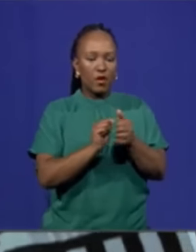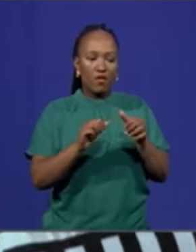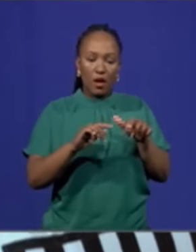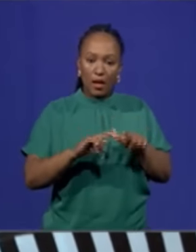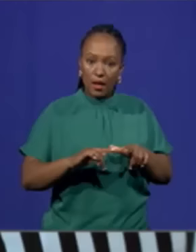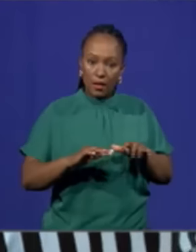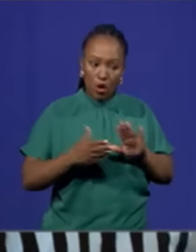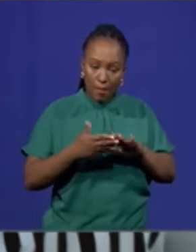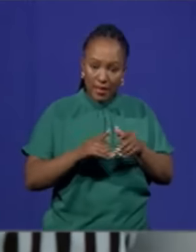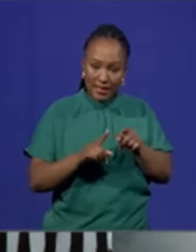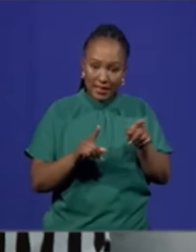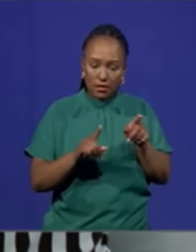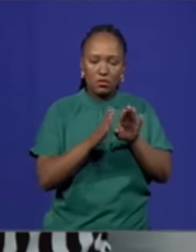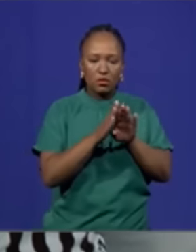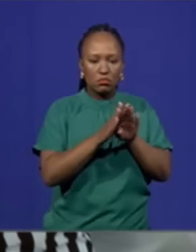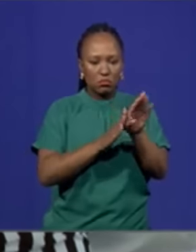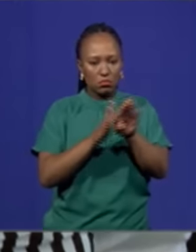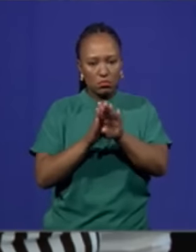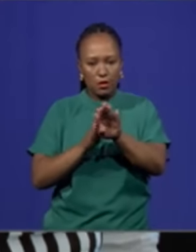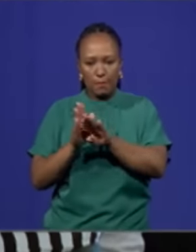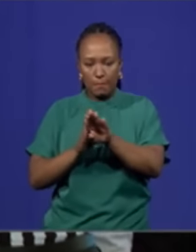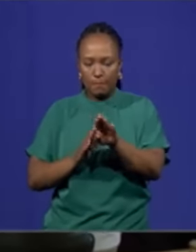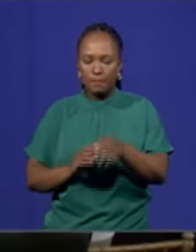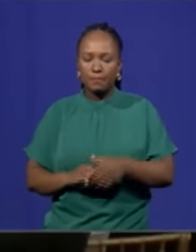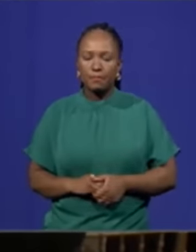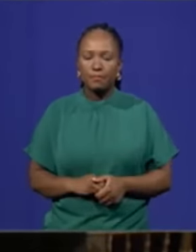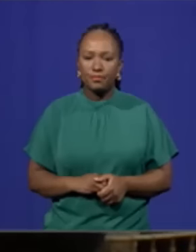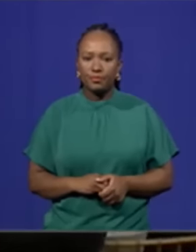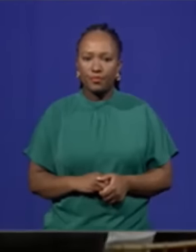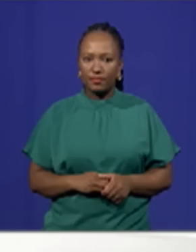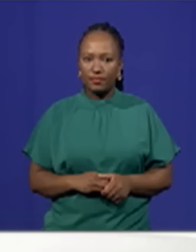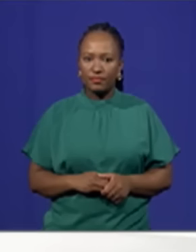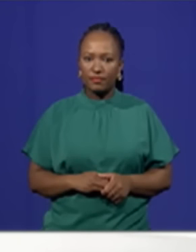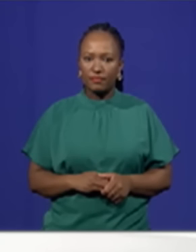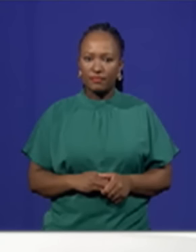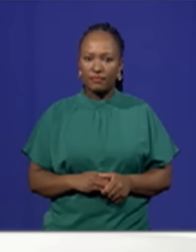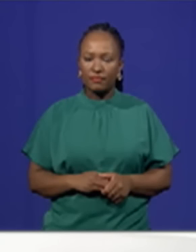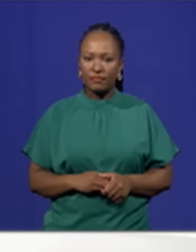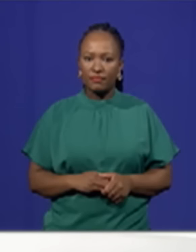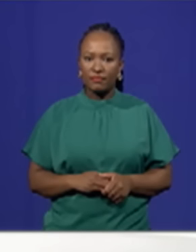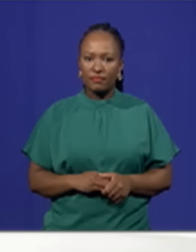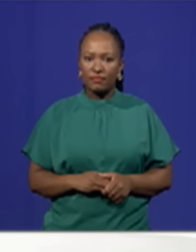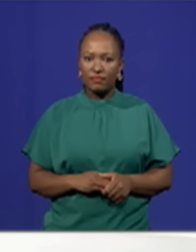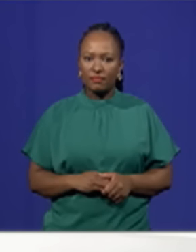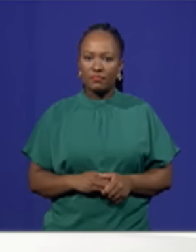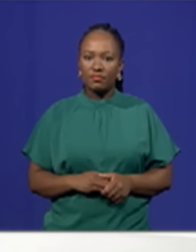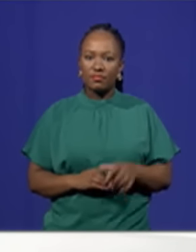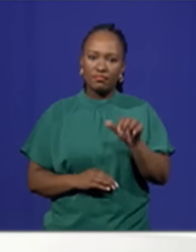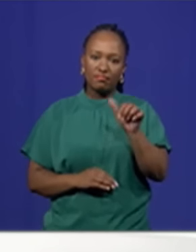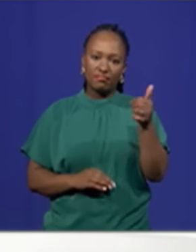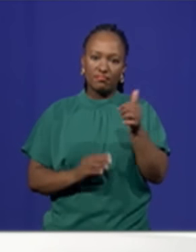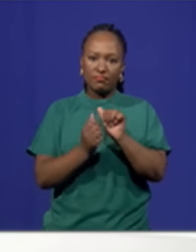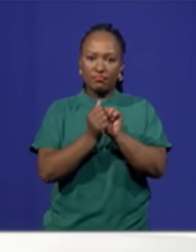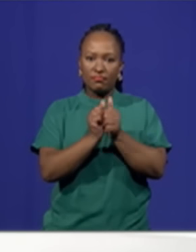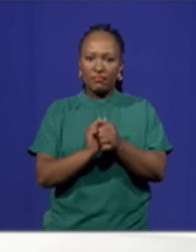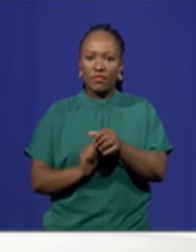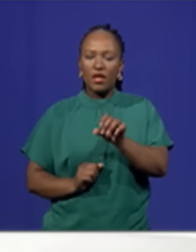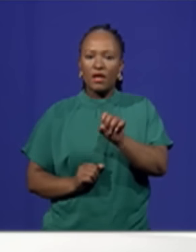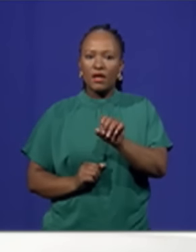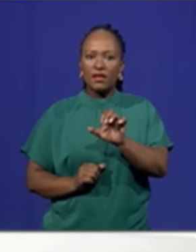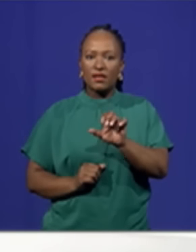lefelong. Ke Katlego wa dikgang tsa SABC Thabazimbi. Mo go metshamekong e nngwe sa tloga go ka khutla Sekhukhune United